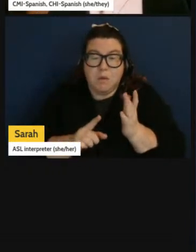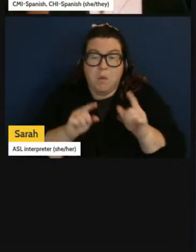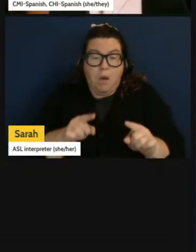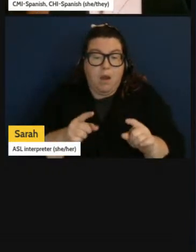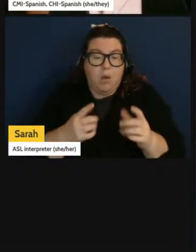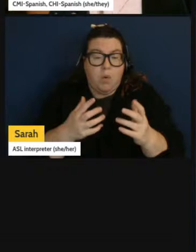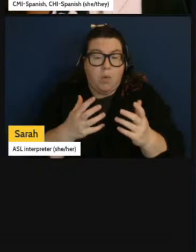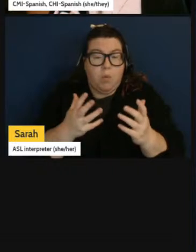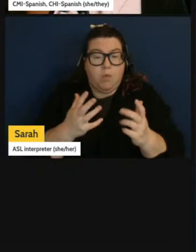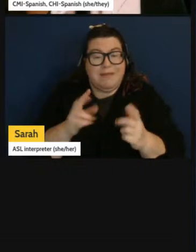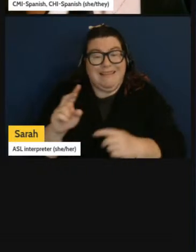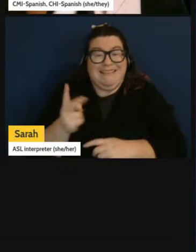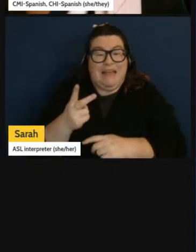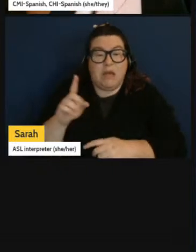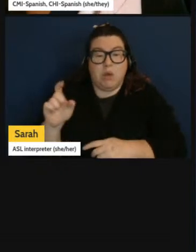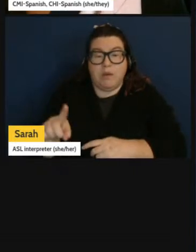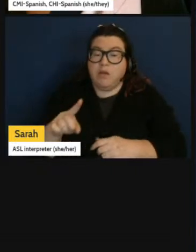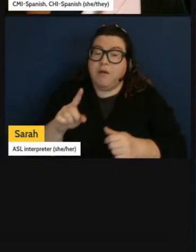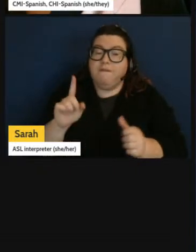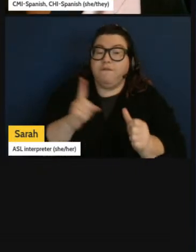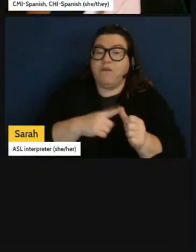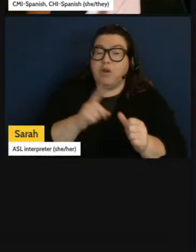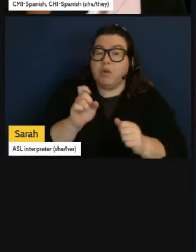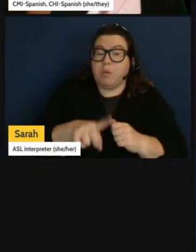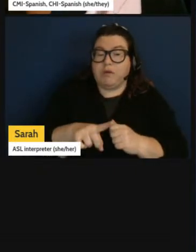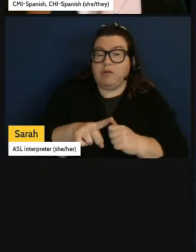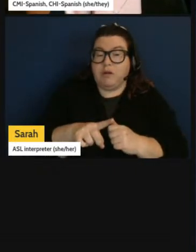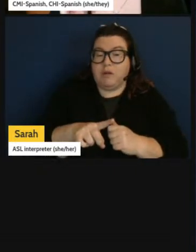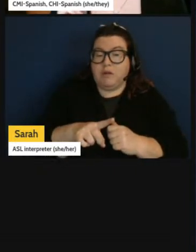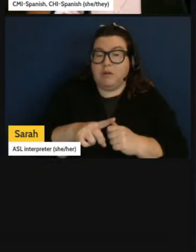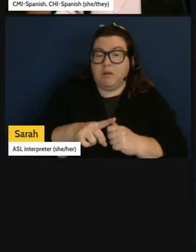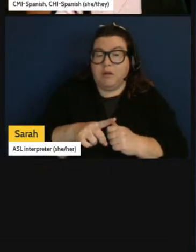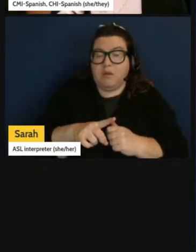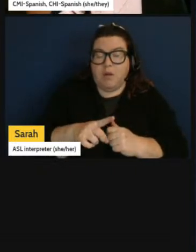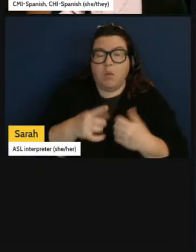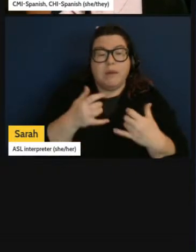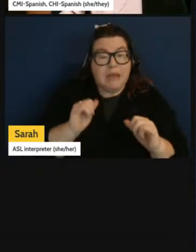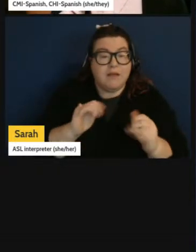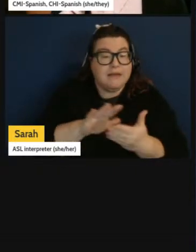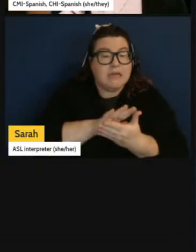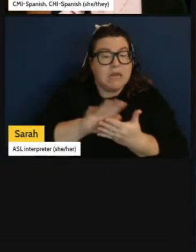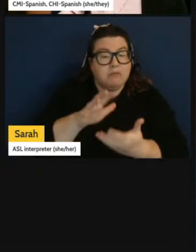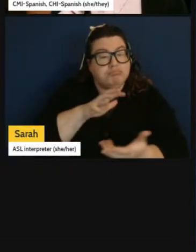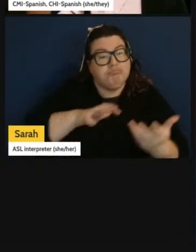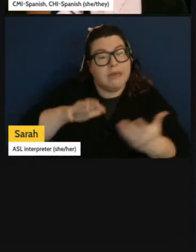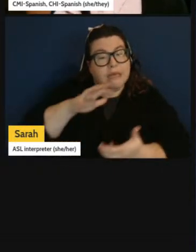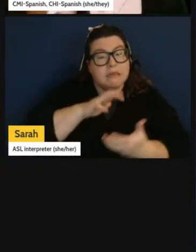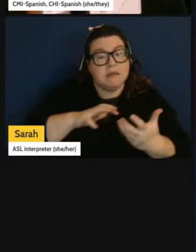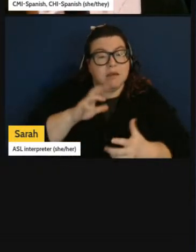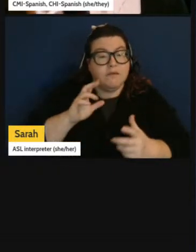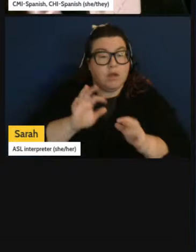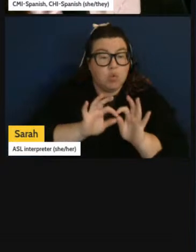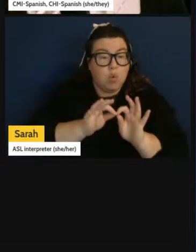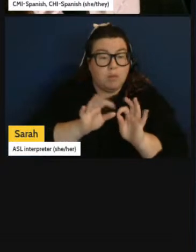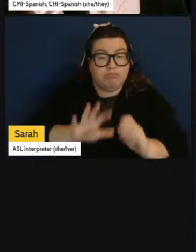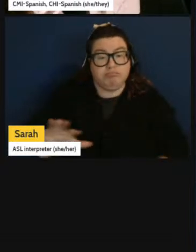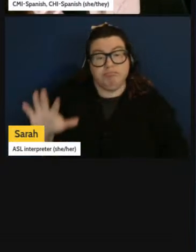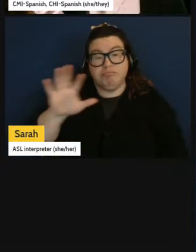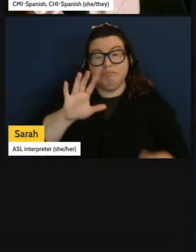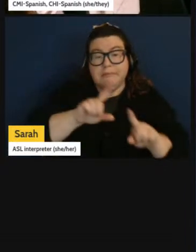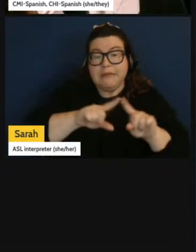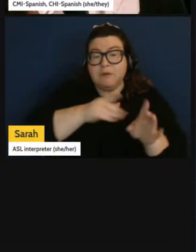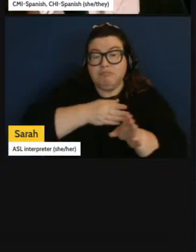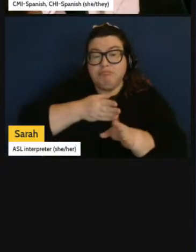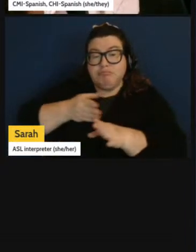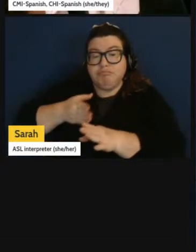second question. So we looked at the first question. It looks like we still have a nice even mix of interpreters from a lot of different